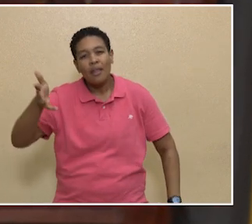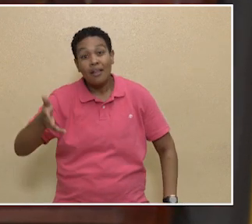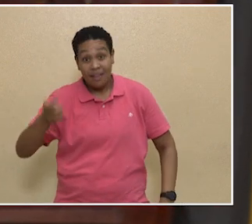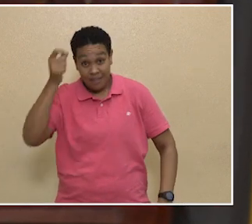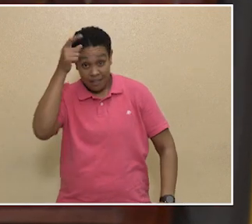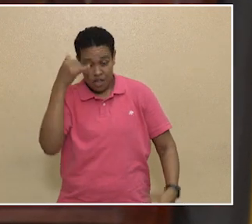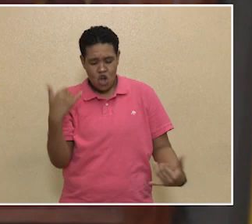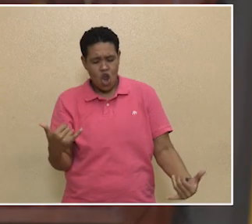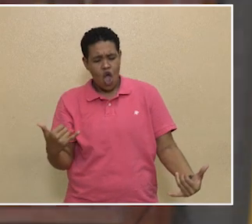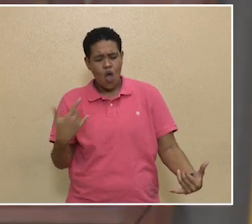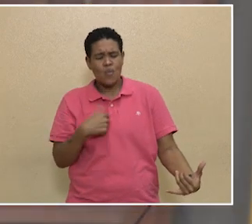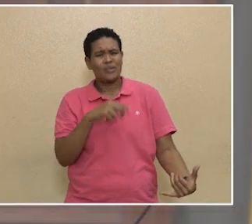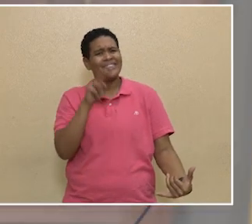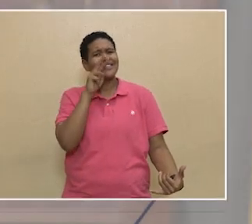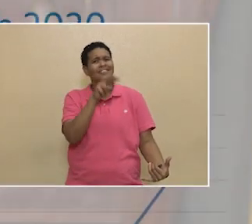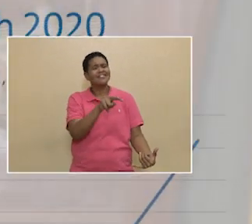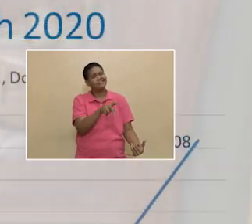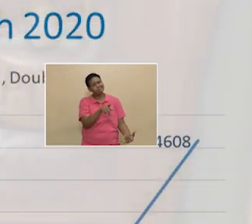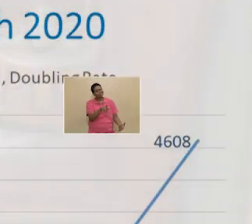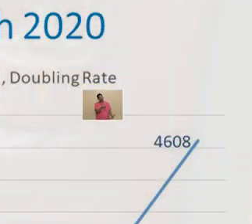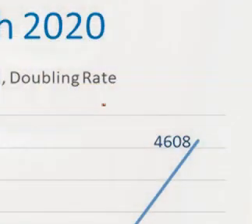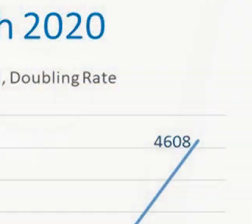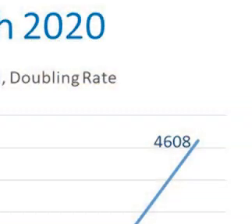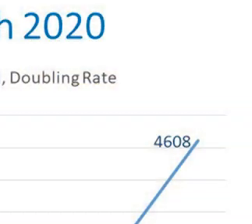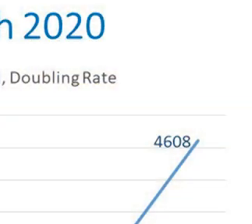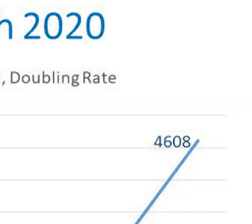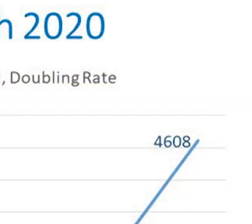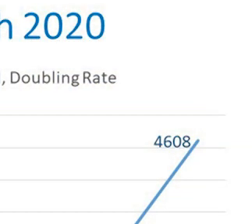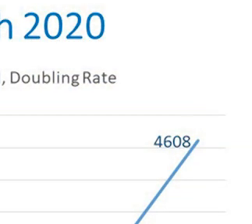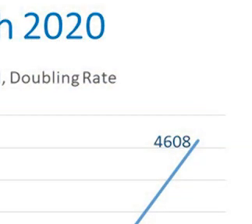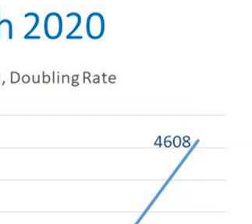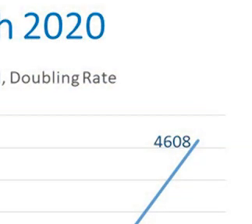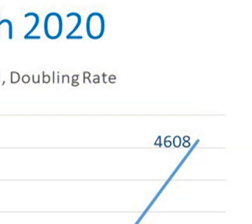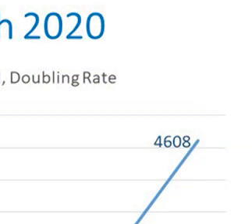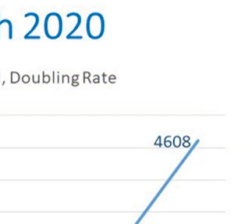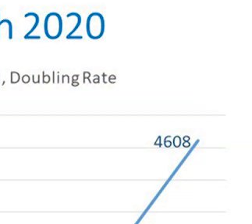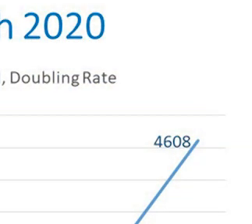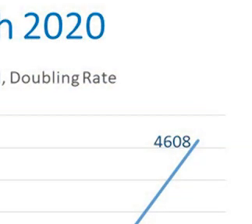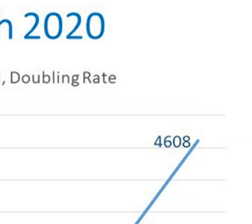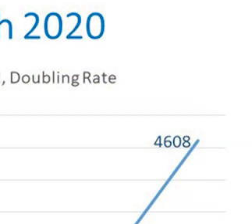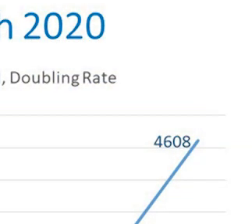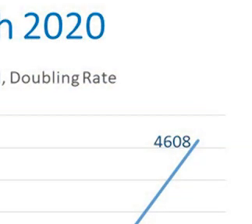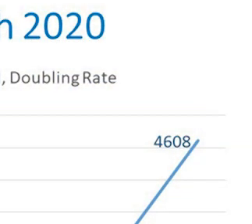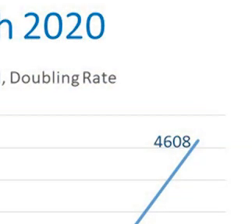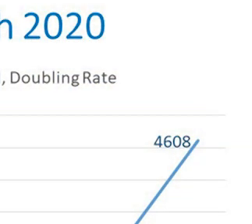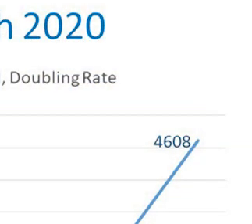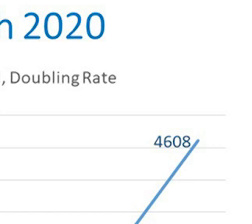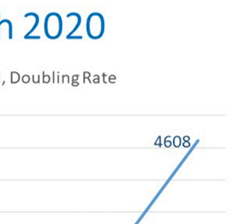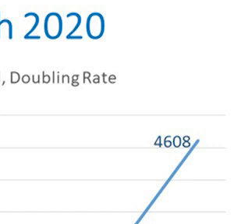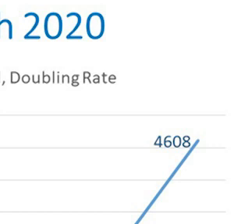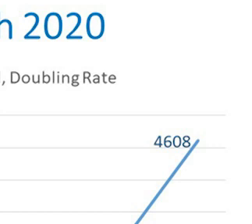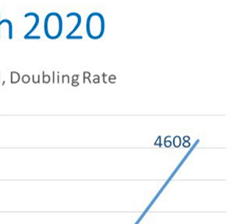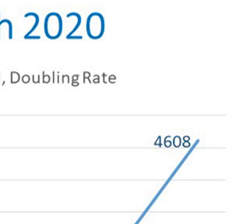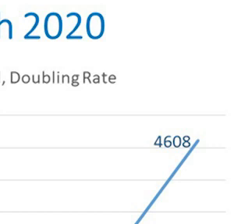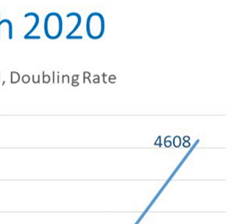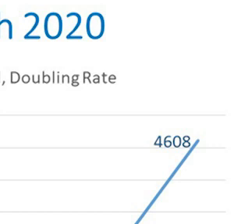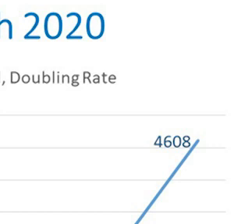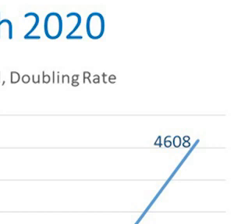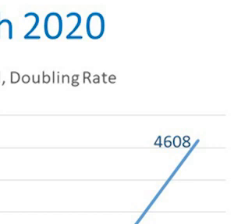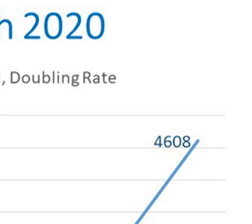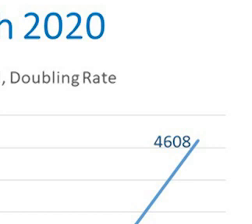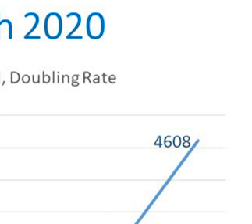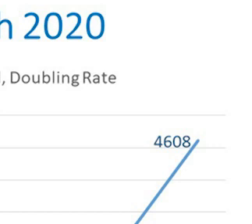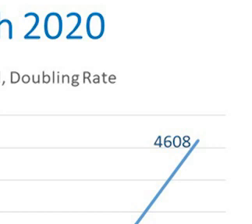are following a trajectory that is looking at a doubling